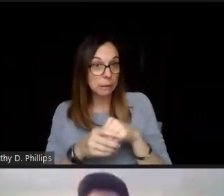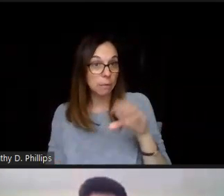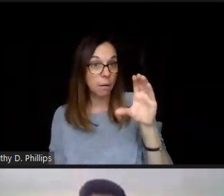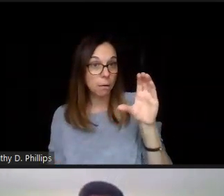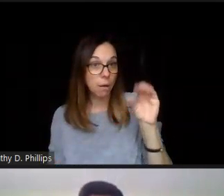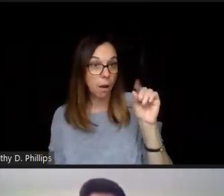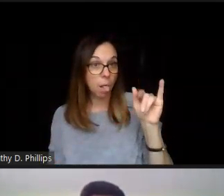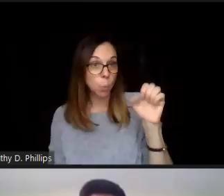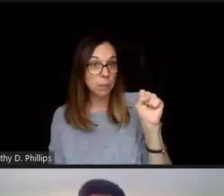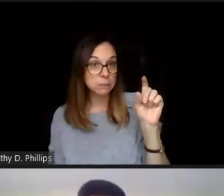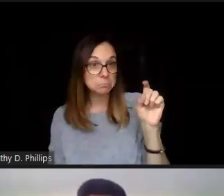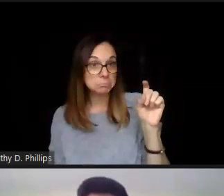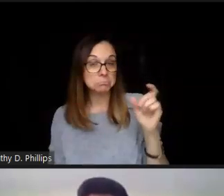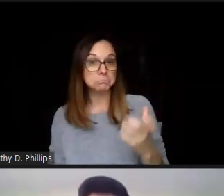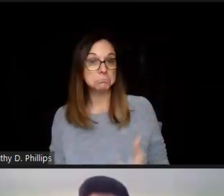colonies?